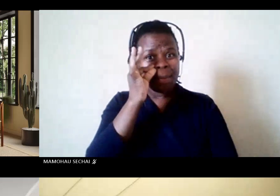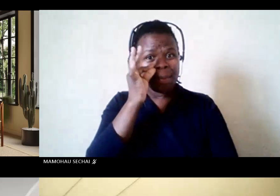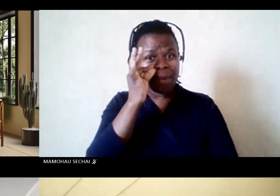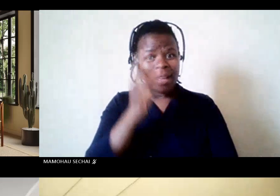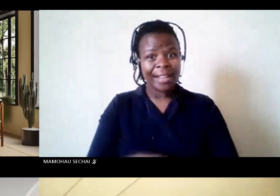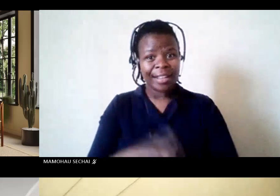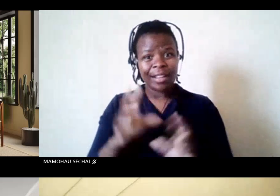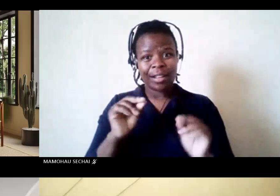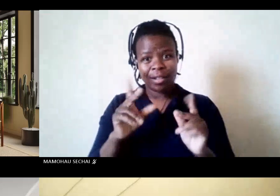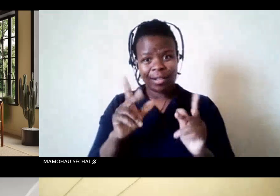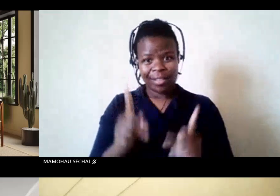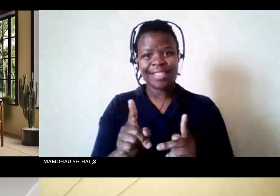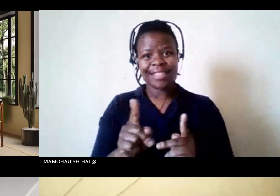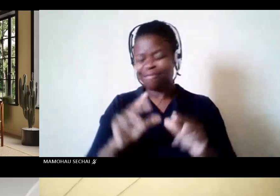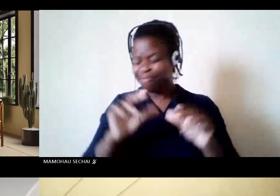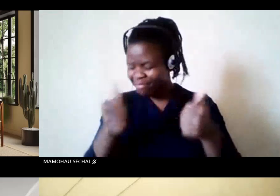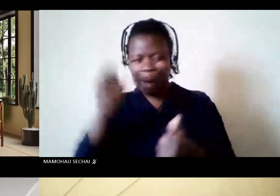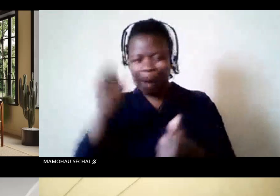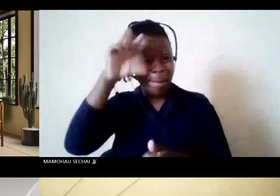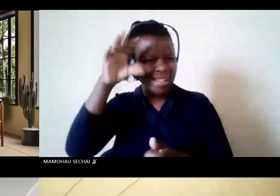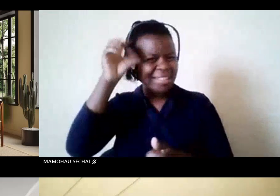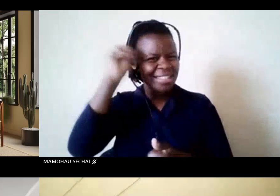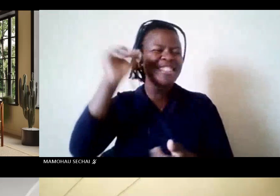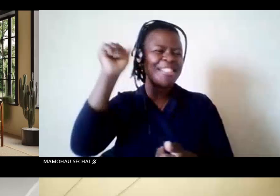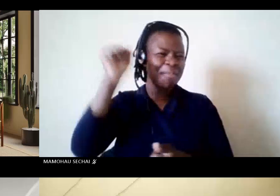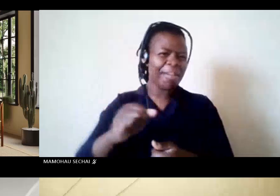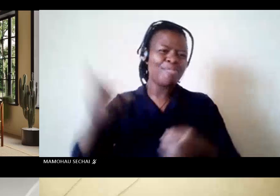I was trapped. Please do it, Mbali.